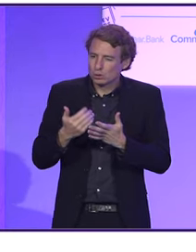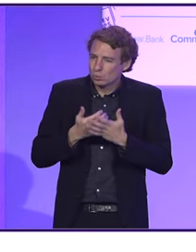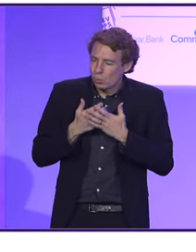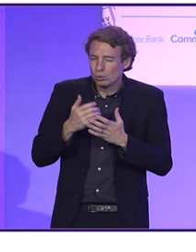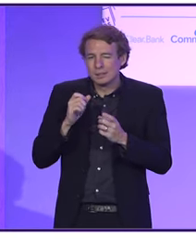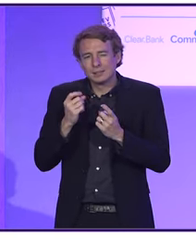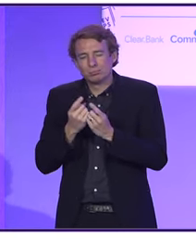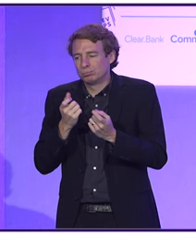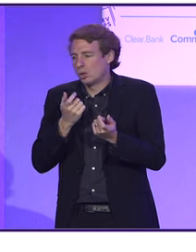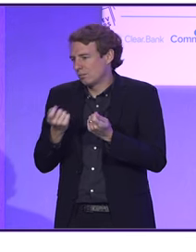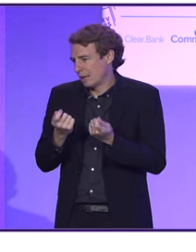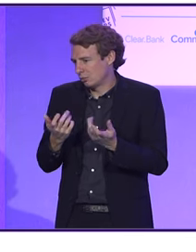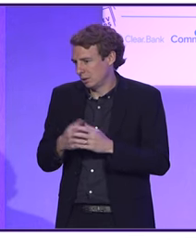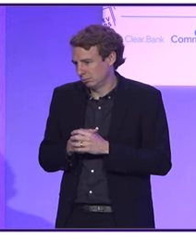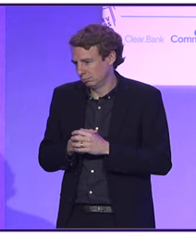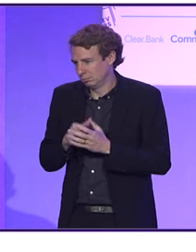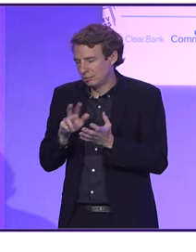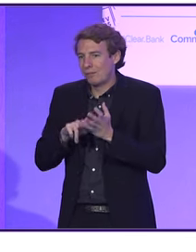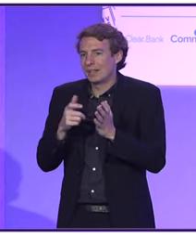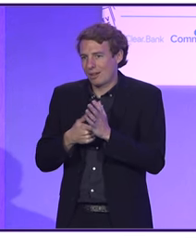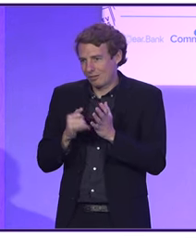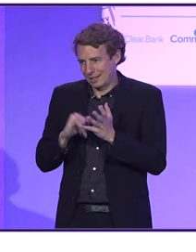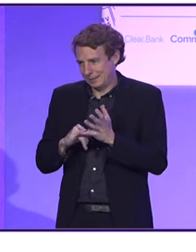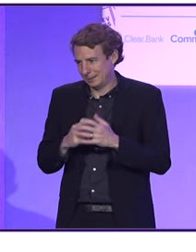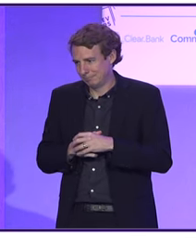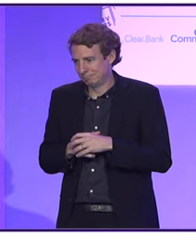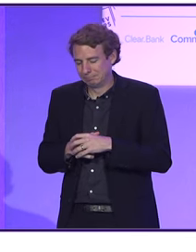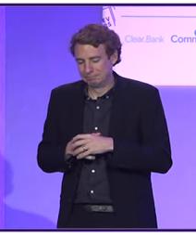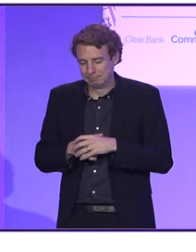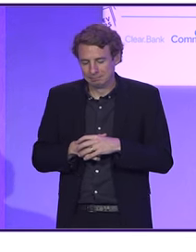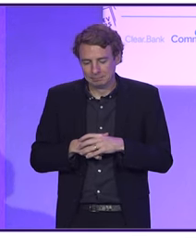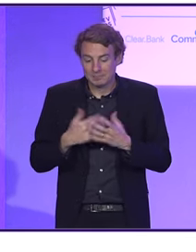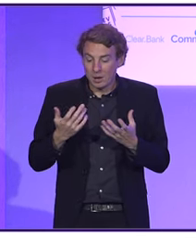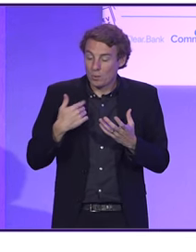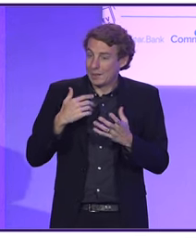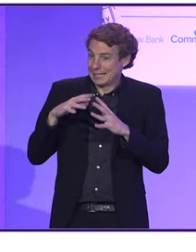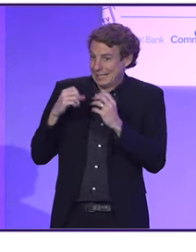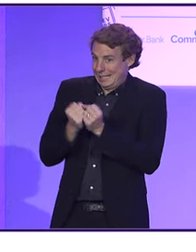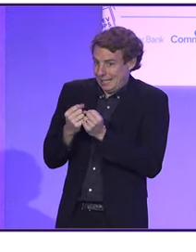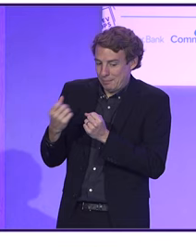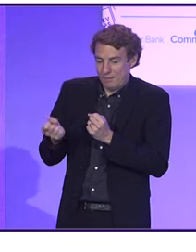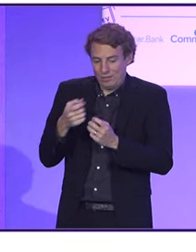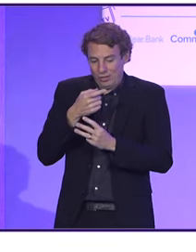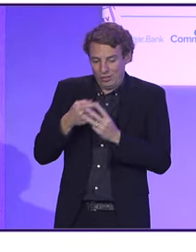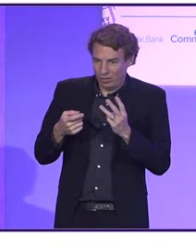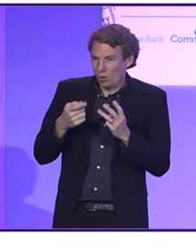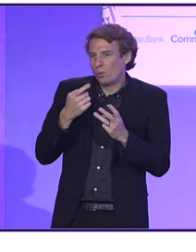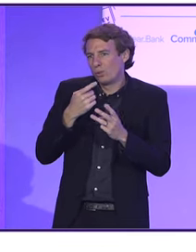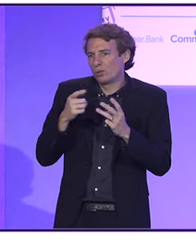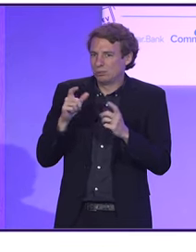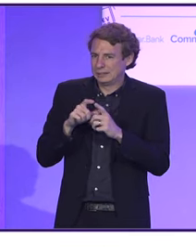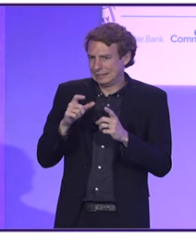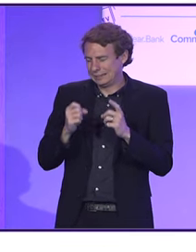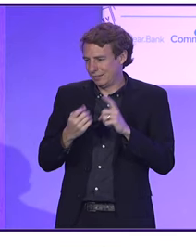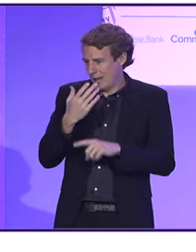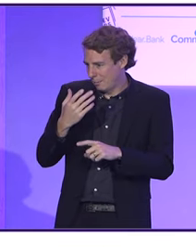management. The team that my best friend works in consists of three Unity developers, a 3D artist. There